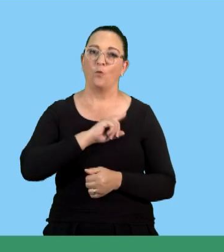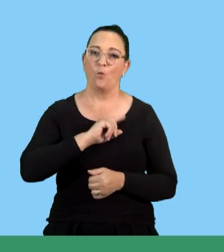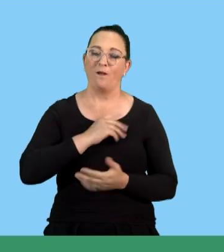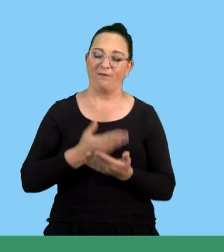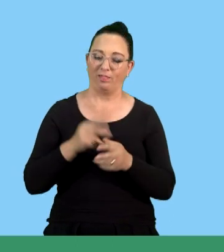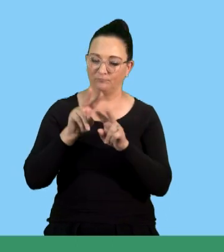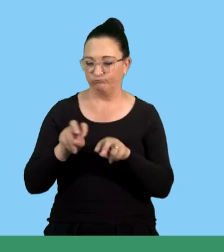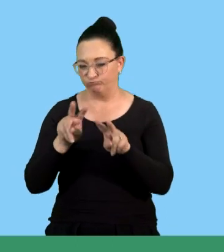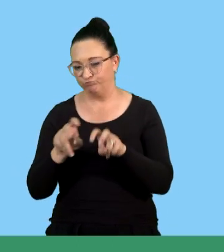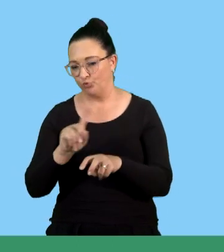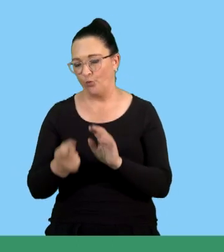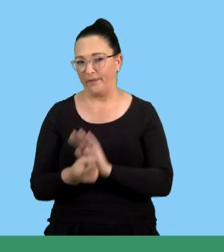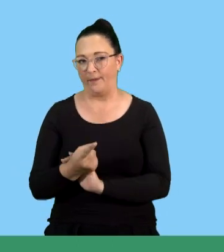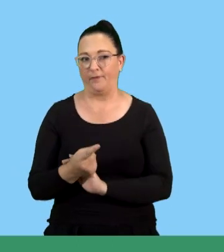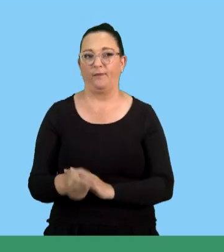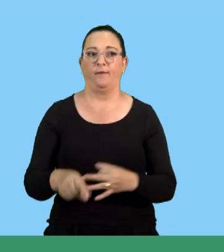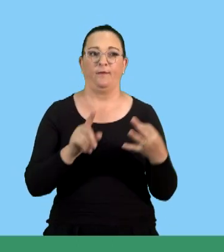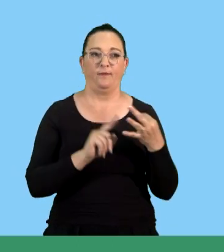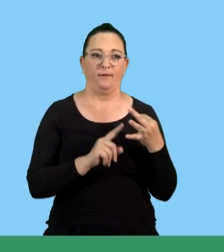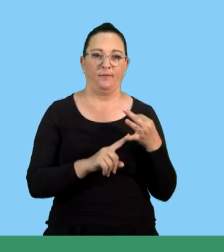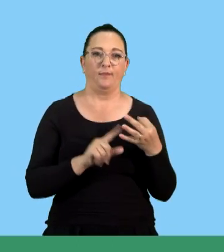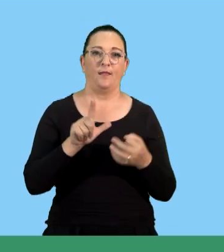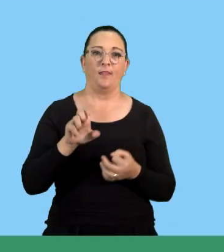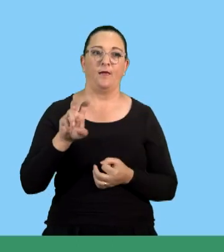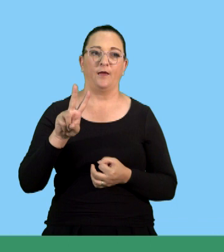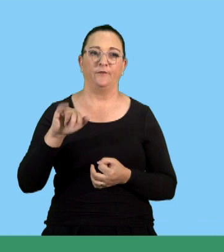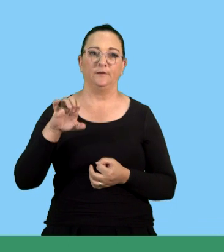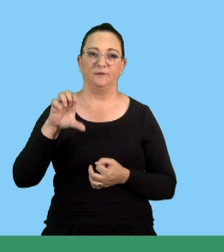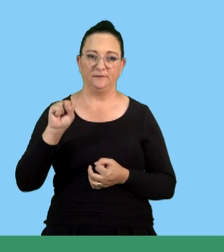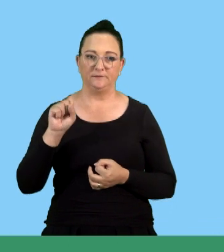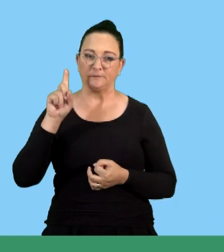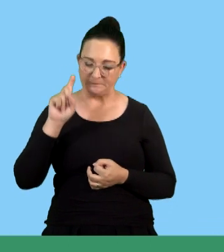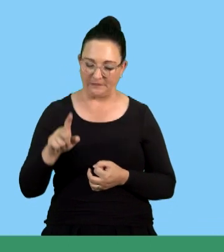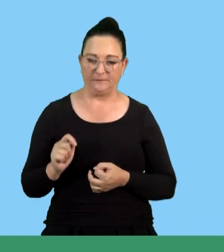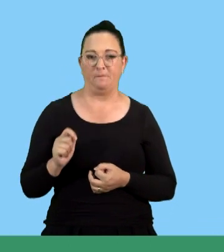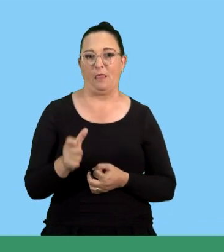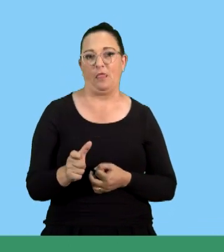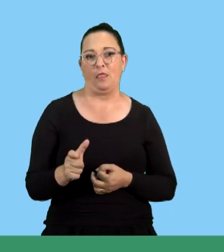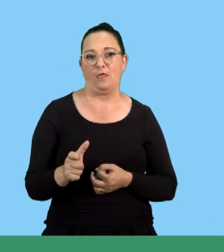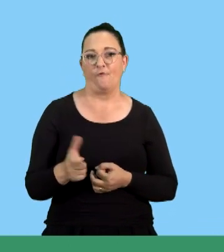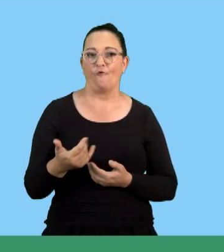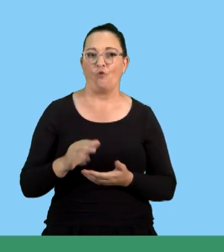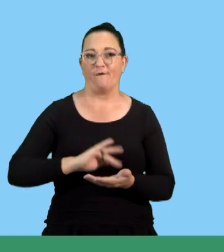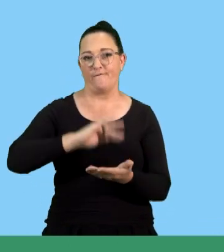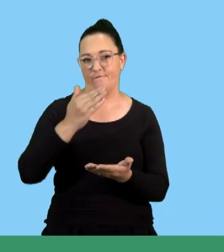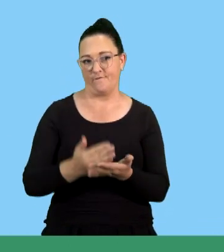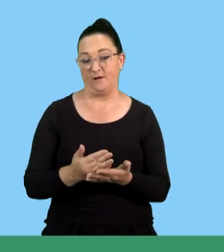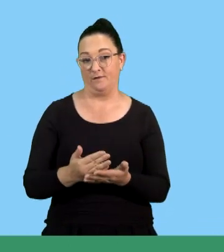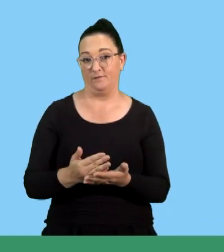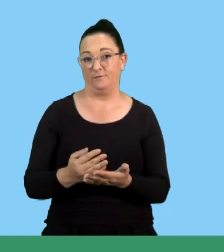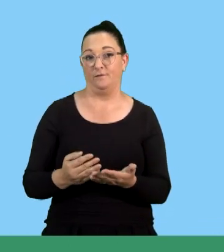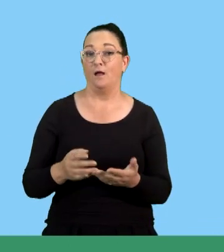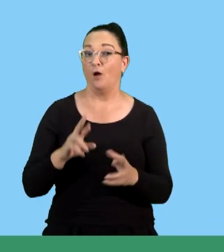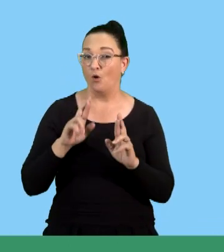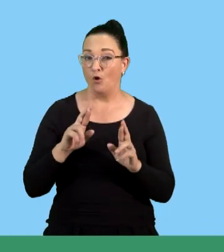thorough investigations can take place. Then lastly, levies must be paid to the compensation fund.